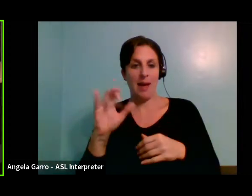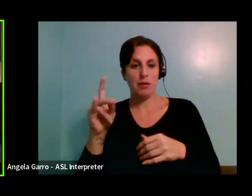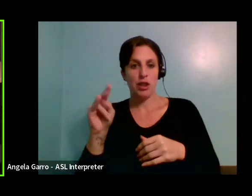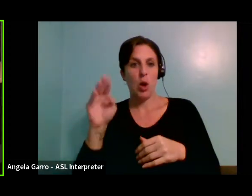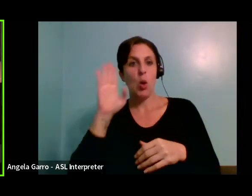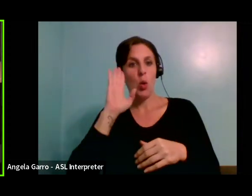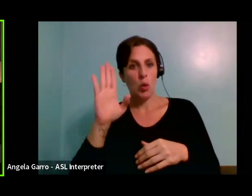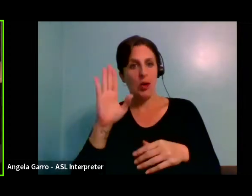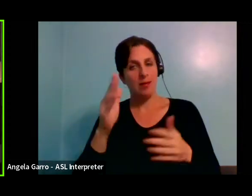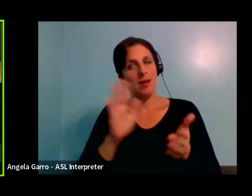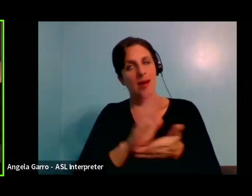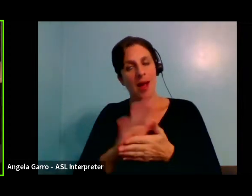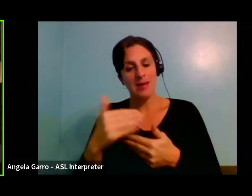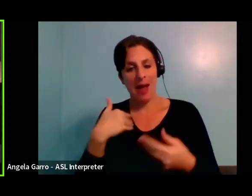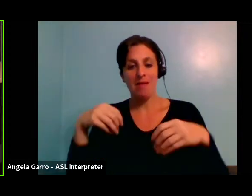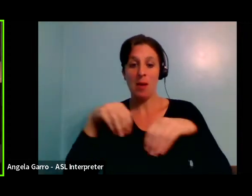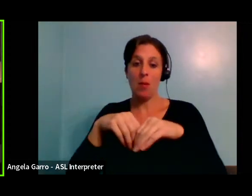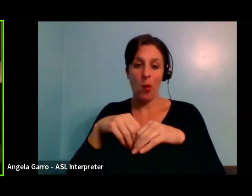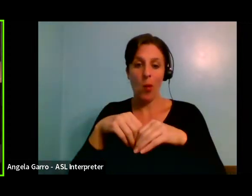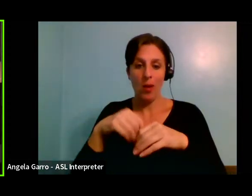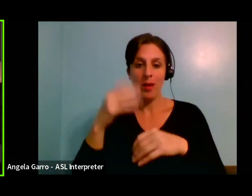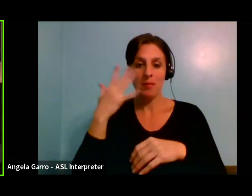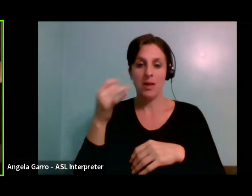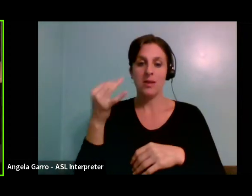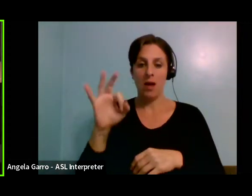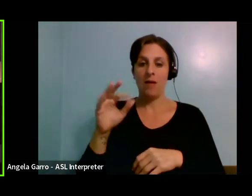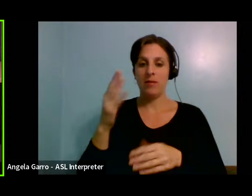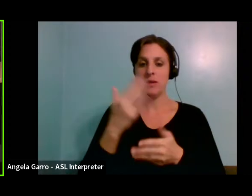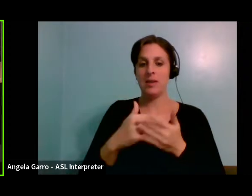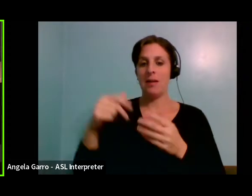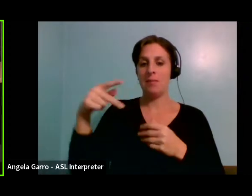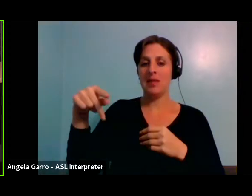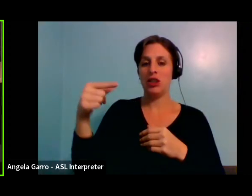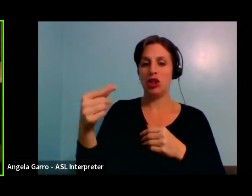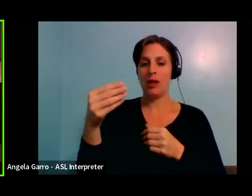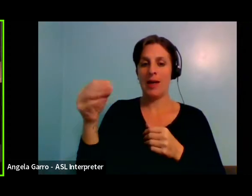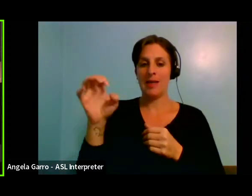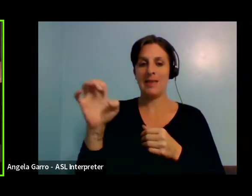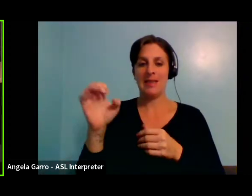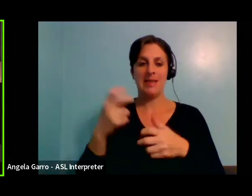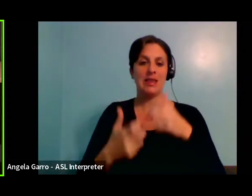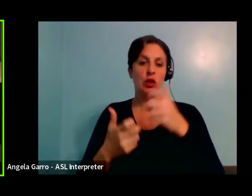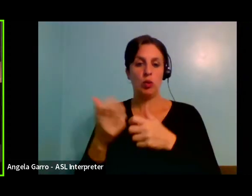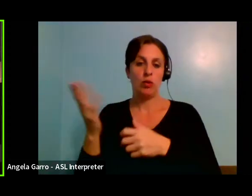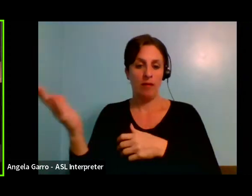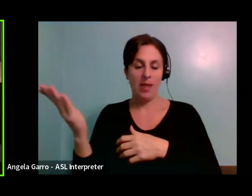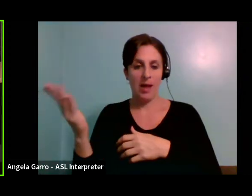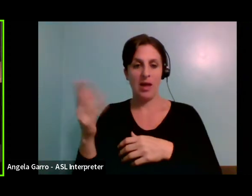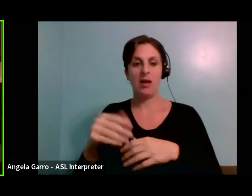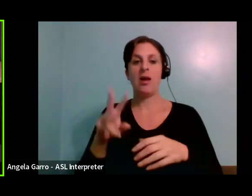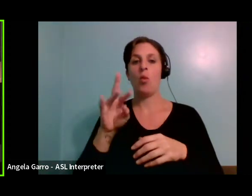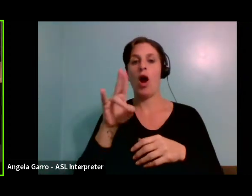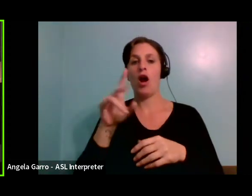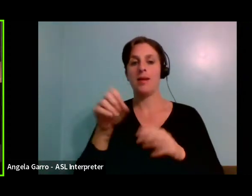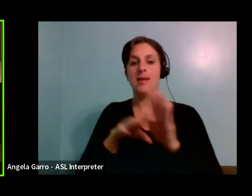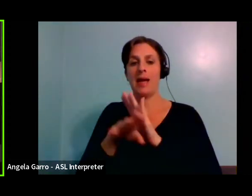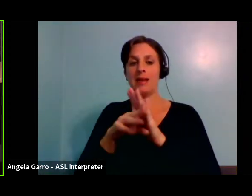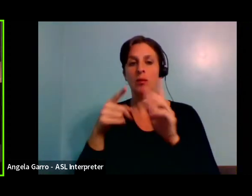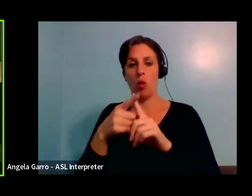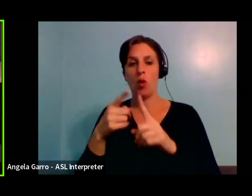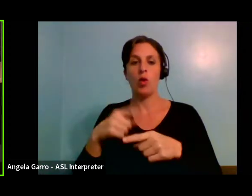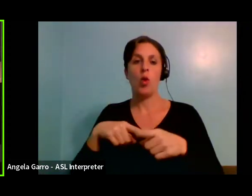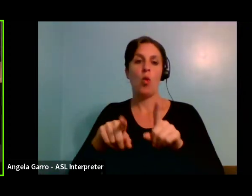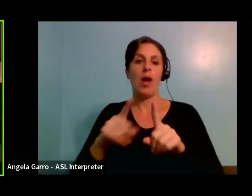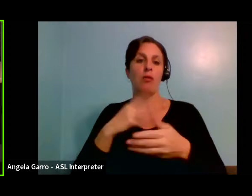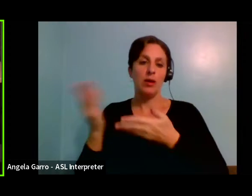some more battery backups because of some PG&E issues over there. Wireless access points as we bring in more and more